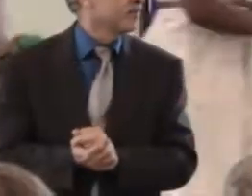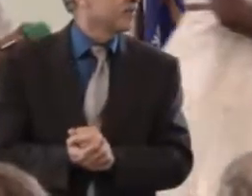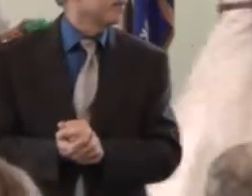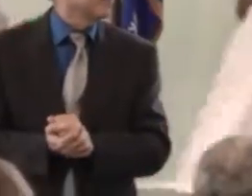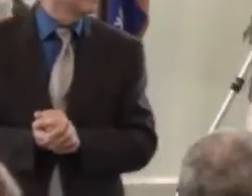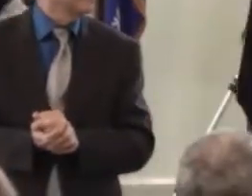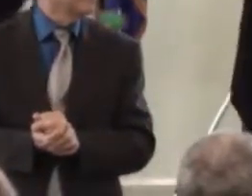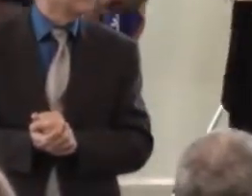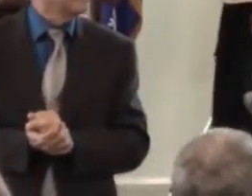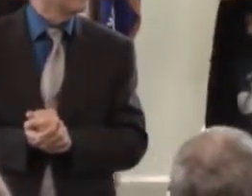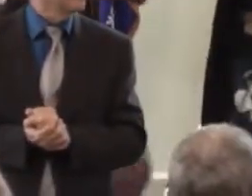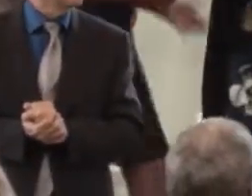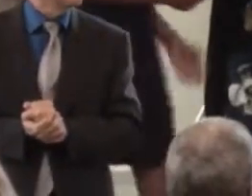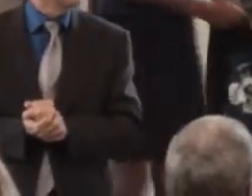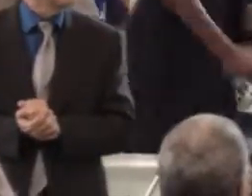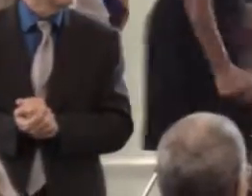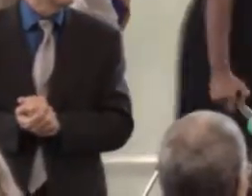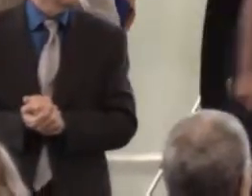Wow.